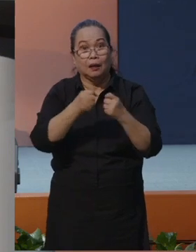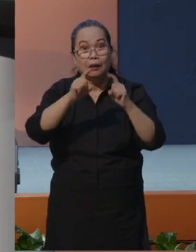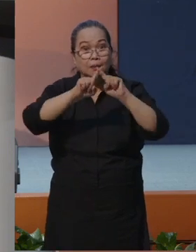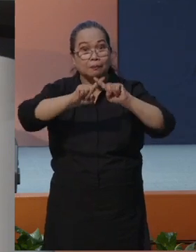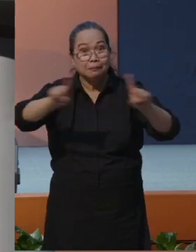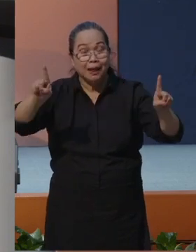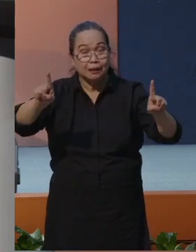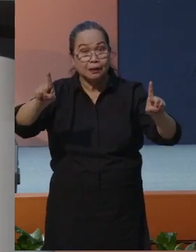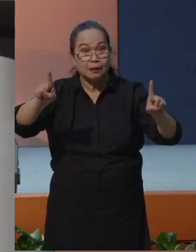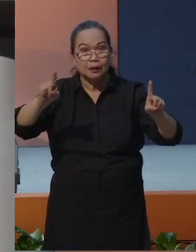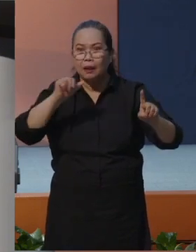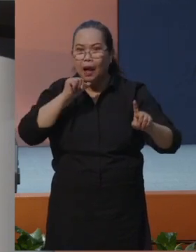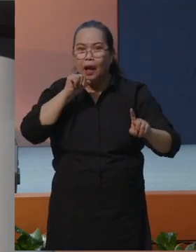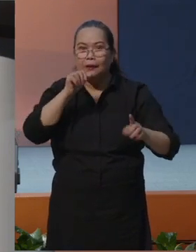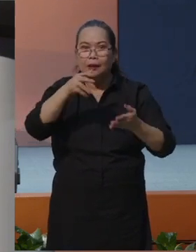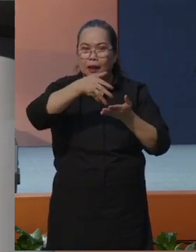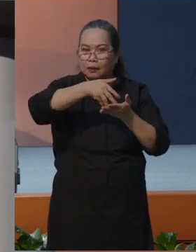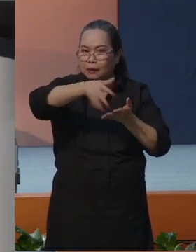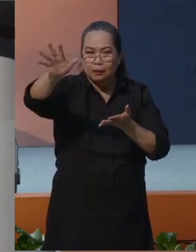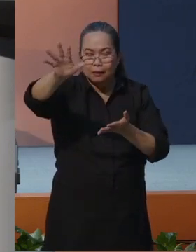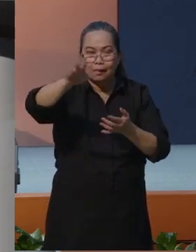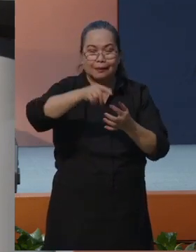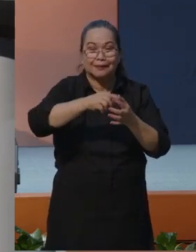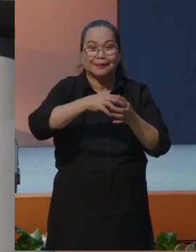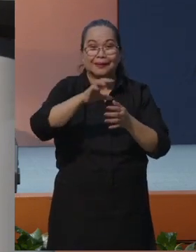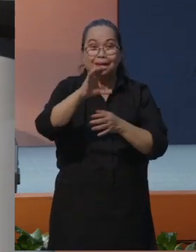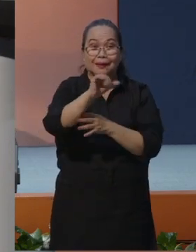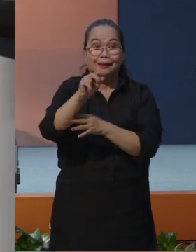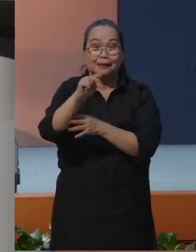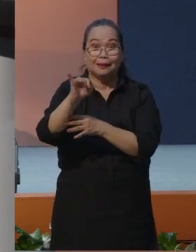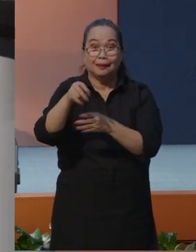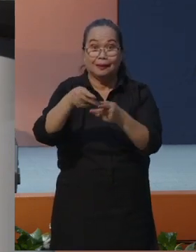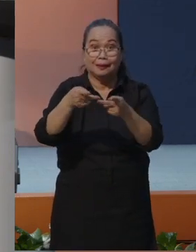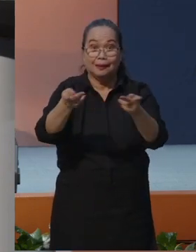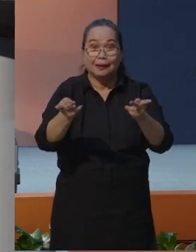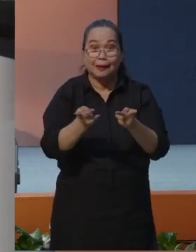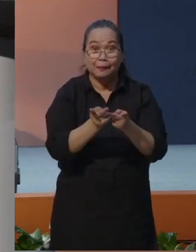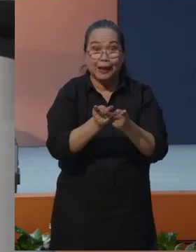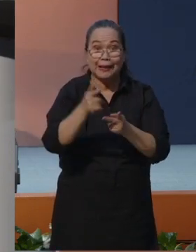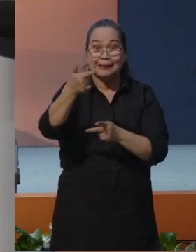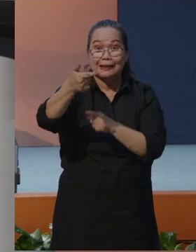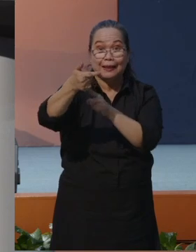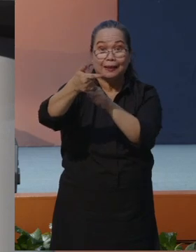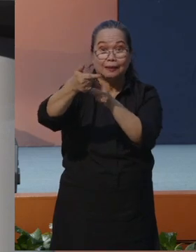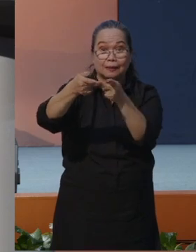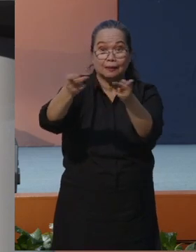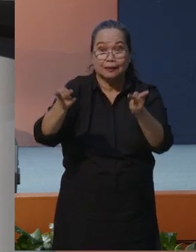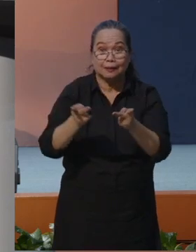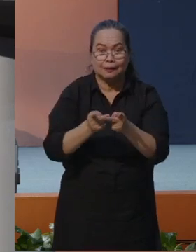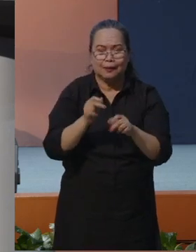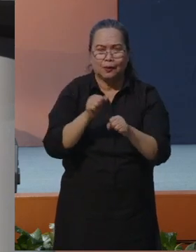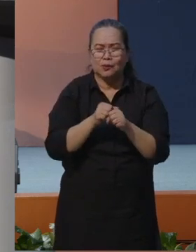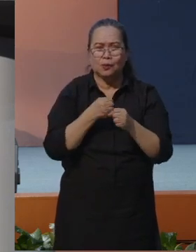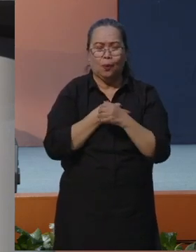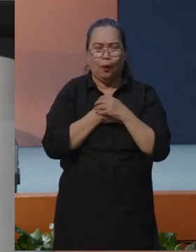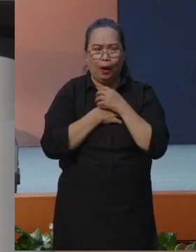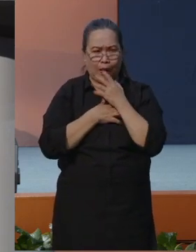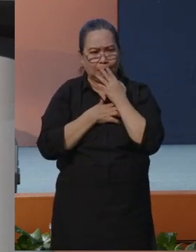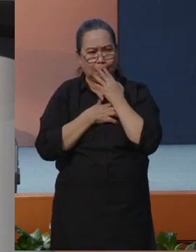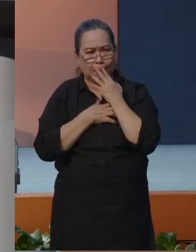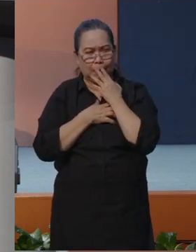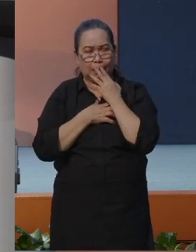however, they did not drive out the Canaanites who lived in Gezer. No? So meron silang hindi